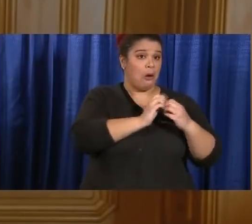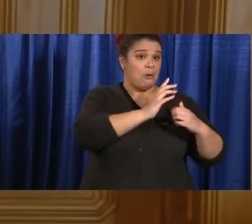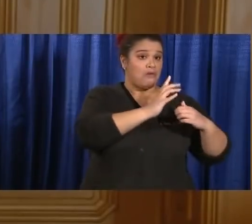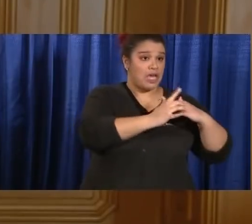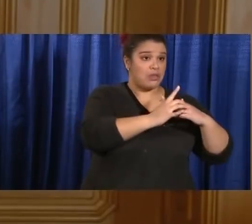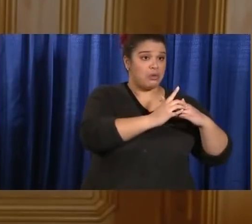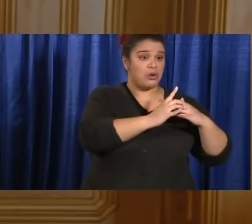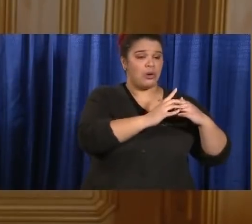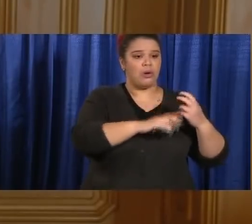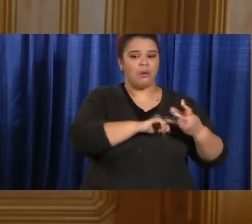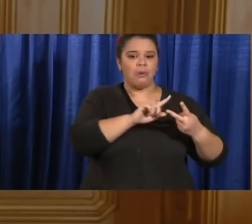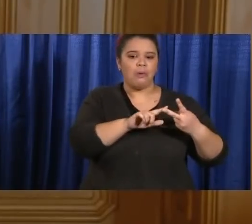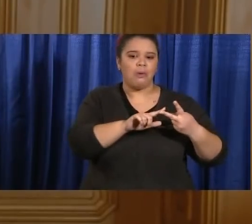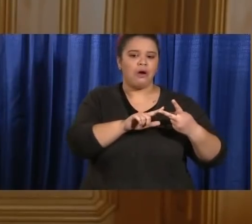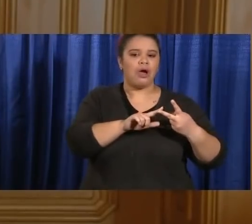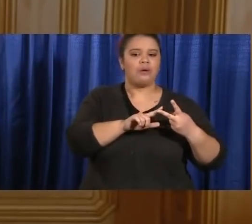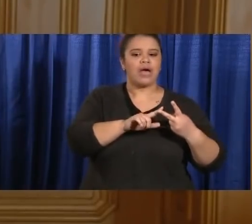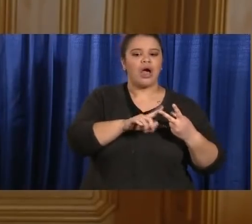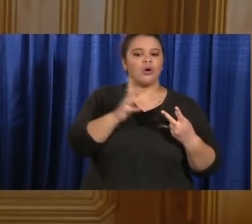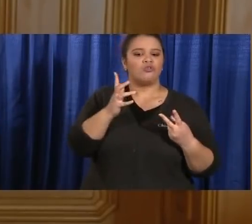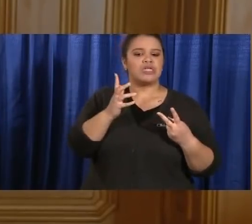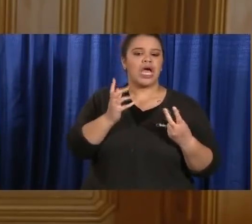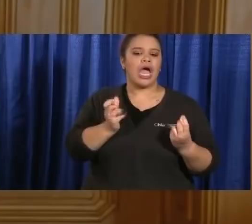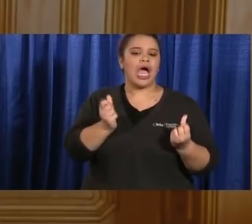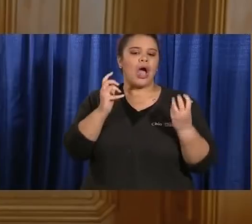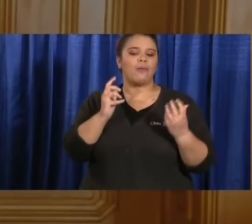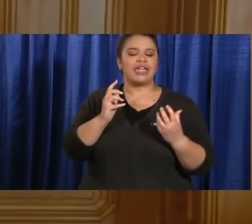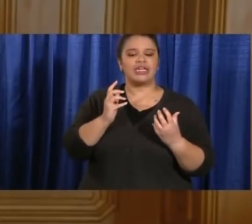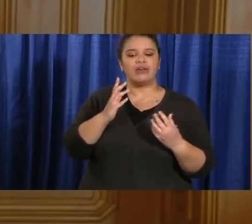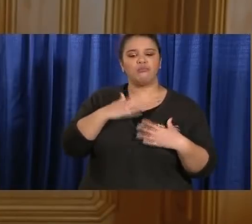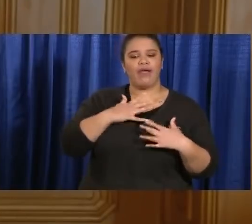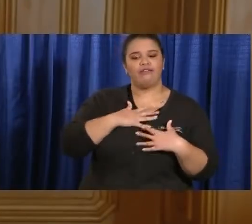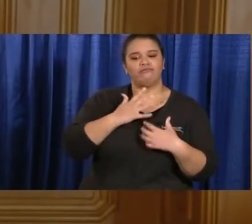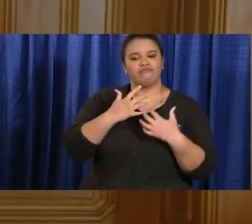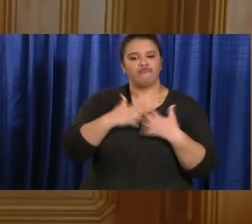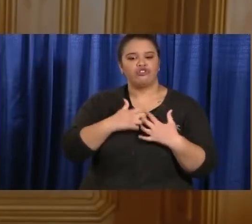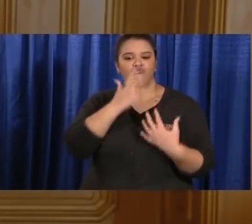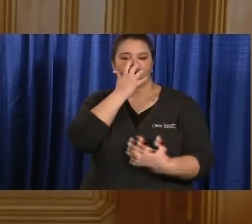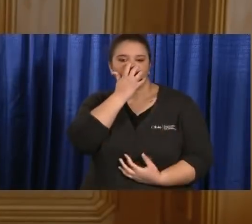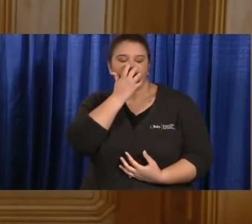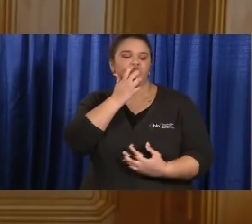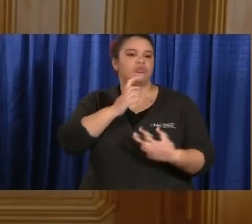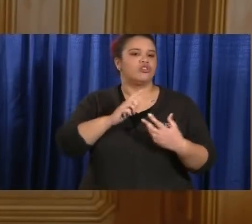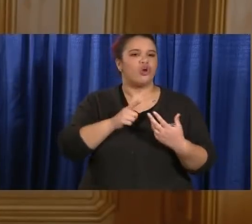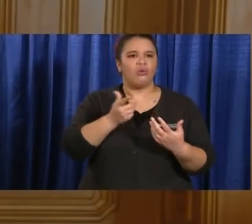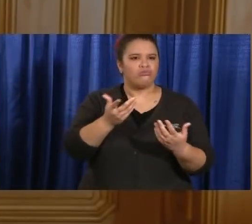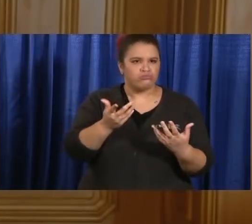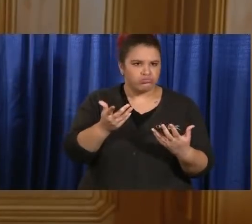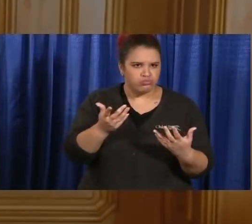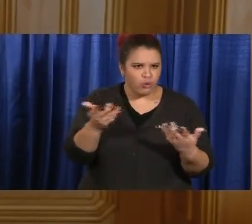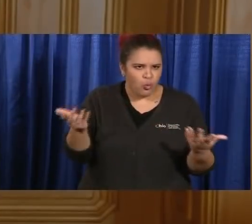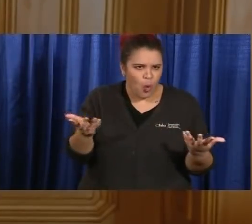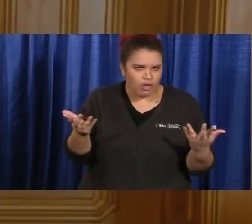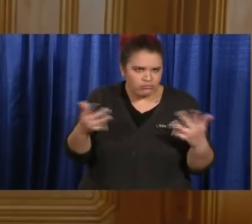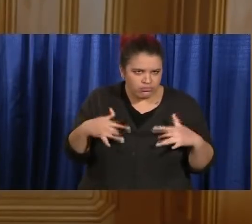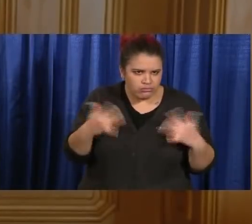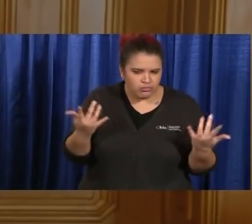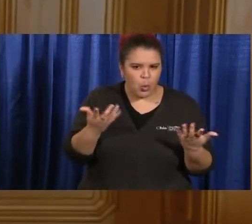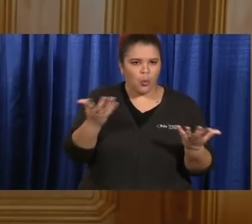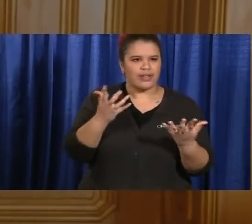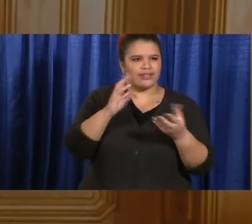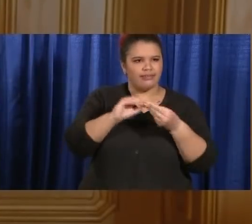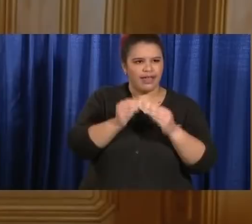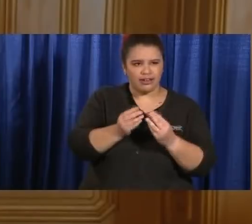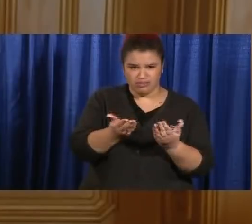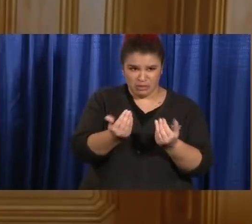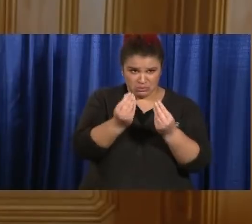heard about an inventory of ventilators, I believe. What's the status on that? Do you guys have that data yet, and what